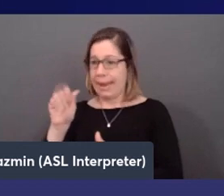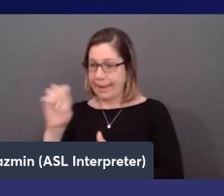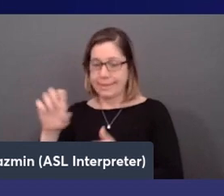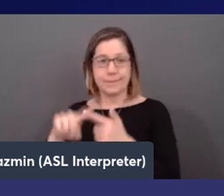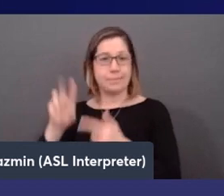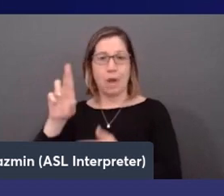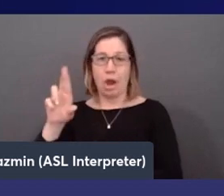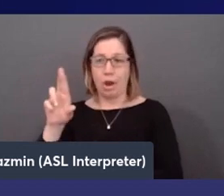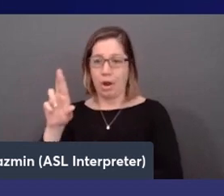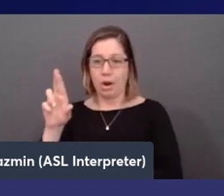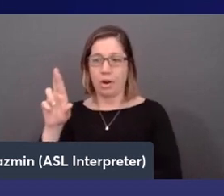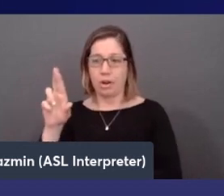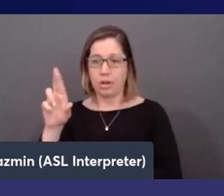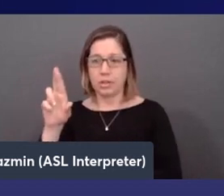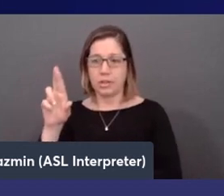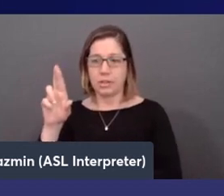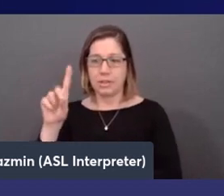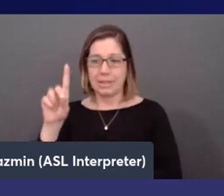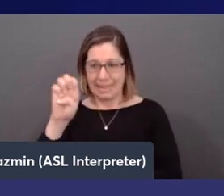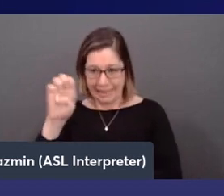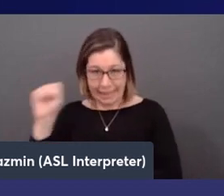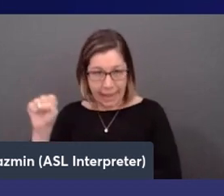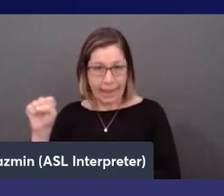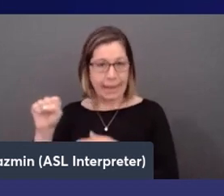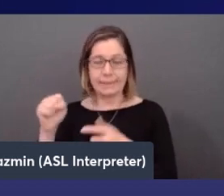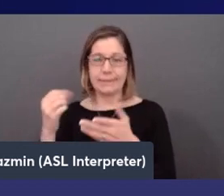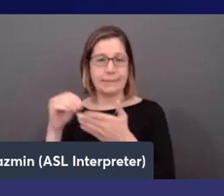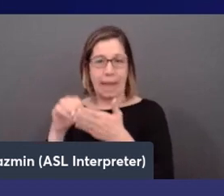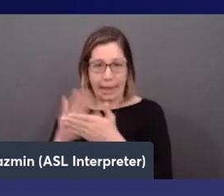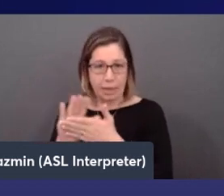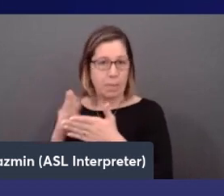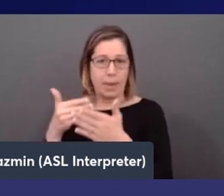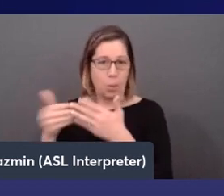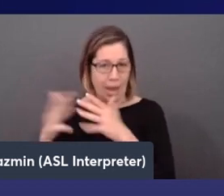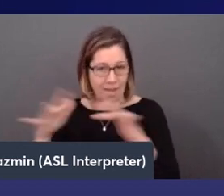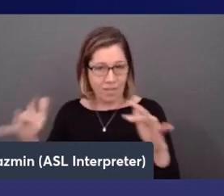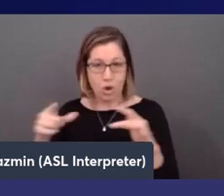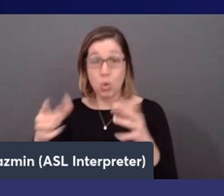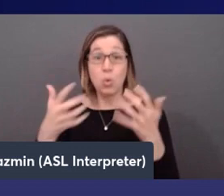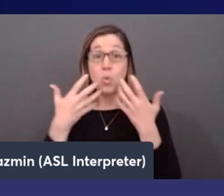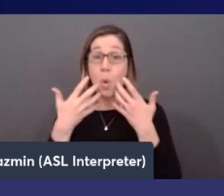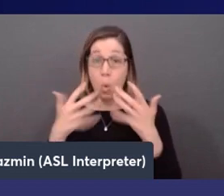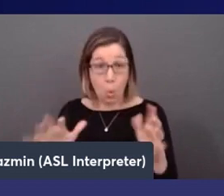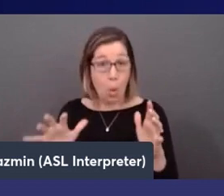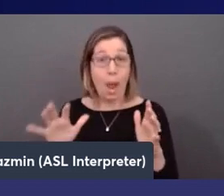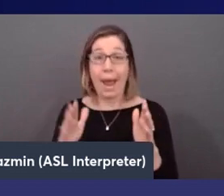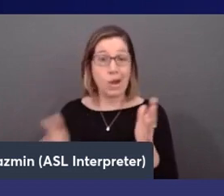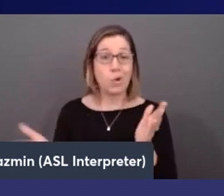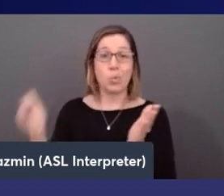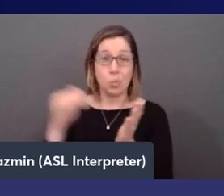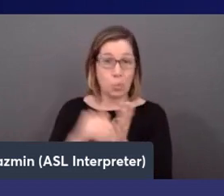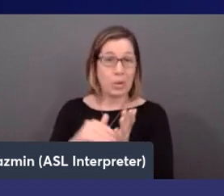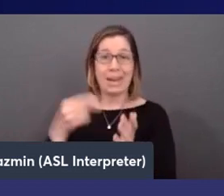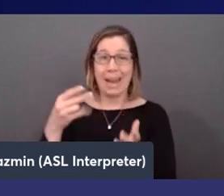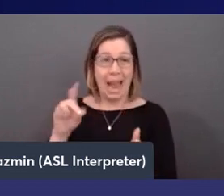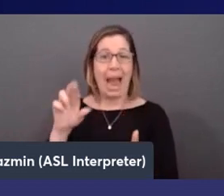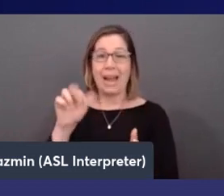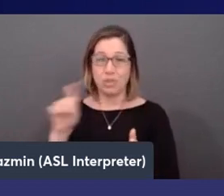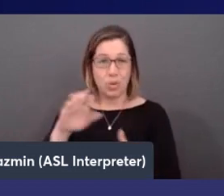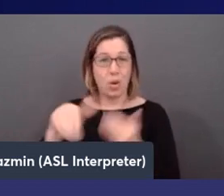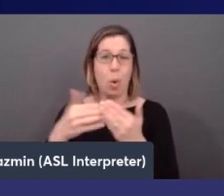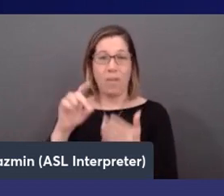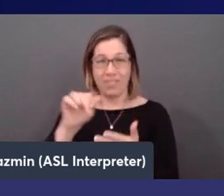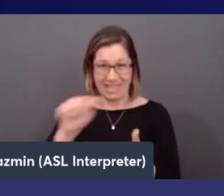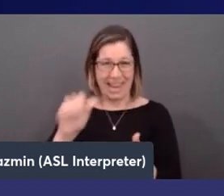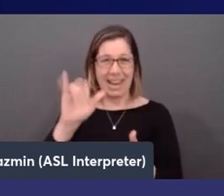etc. So you don't want to have to rehydrate all the data. That's what Elasticache for Redis comes in as a